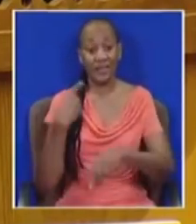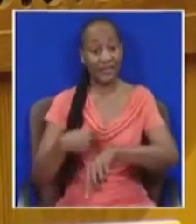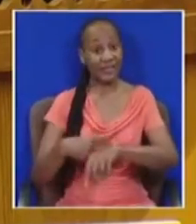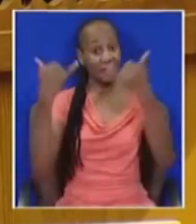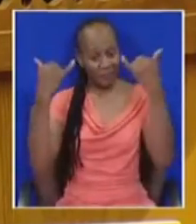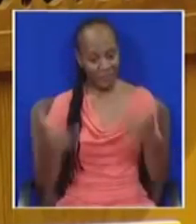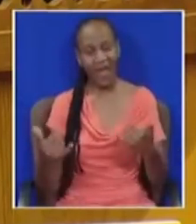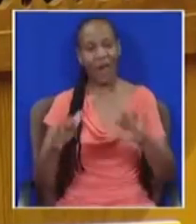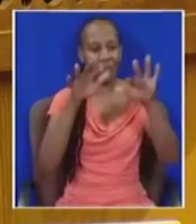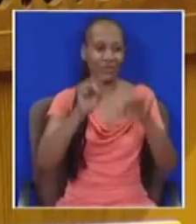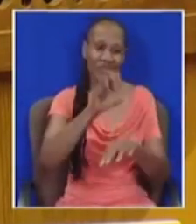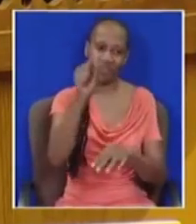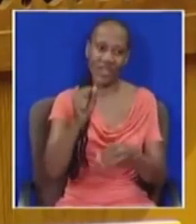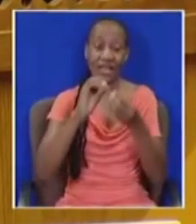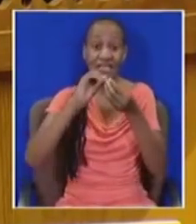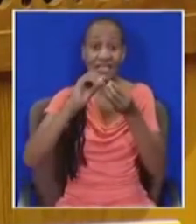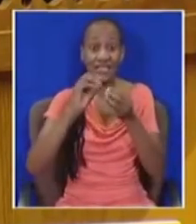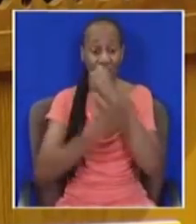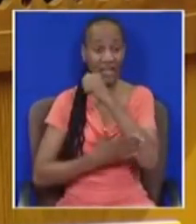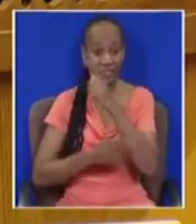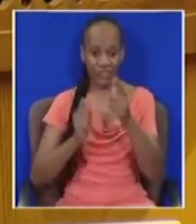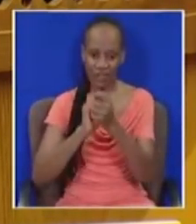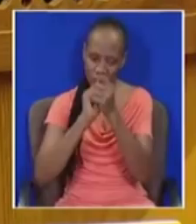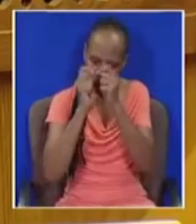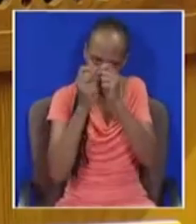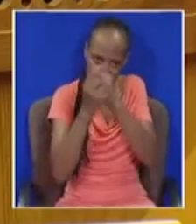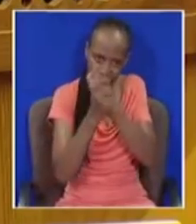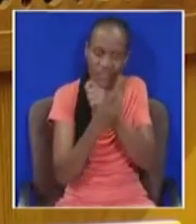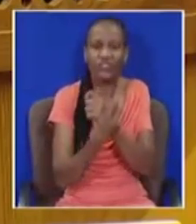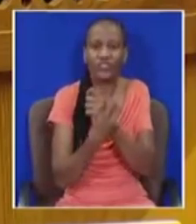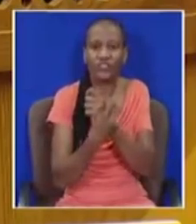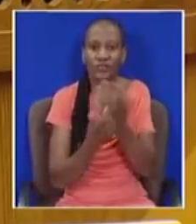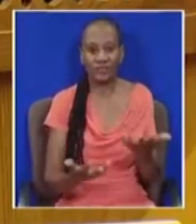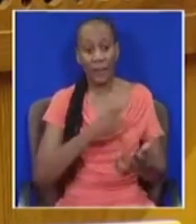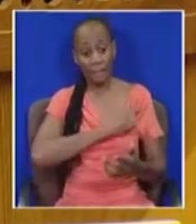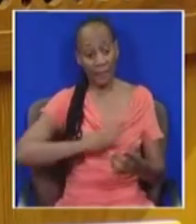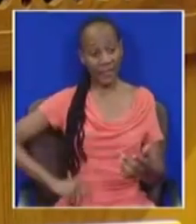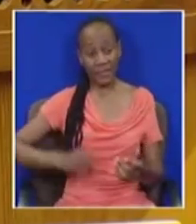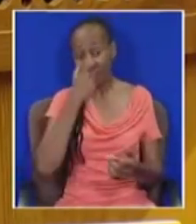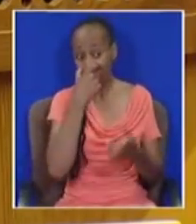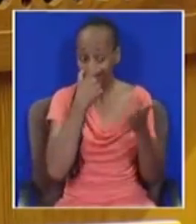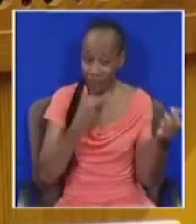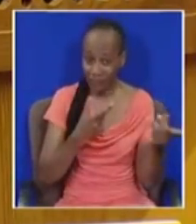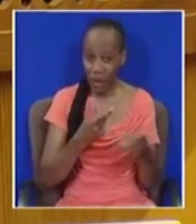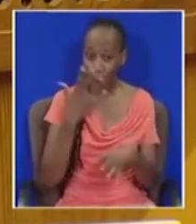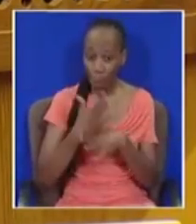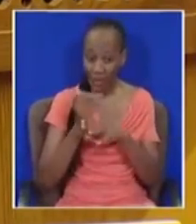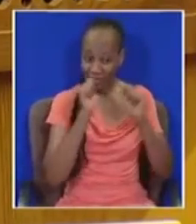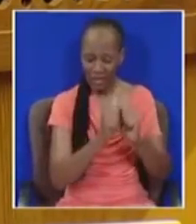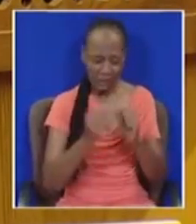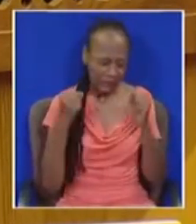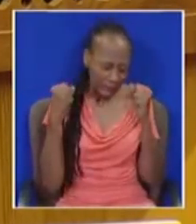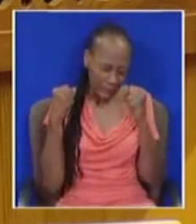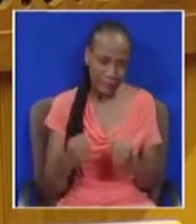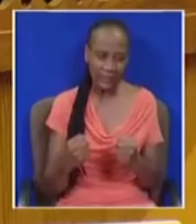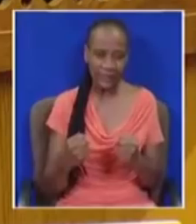has come to fix South Africa together. President Ramaphosa faces a difficult task, and